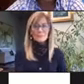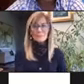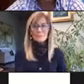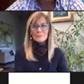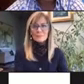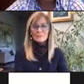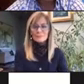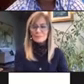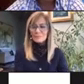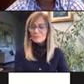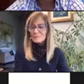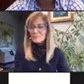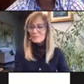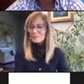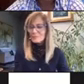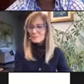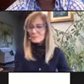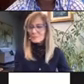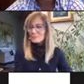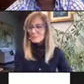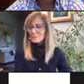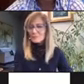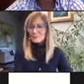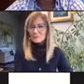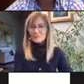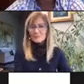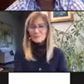World-class. 11 franchise teams.